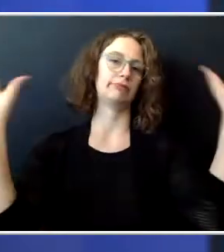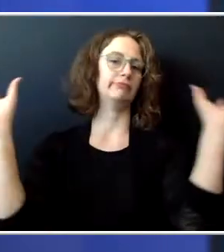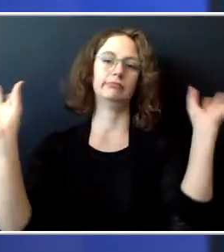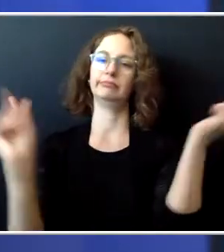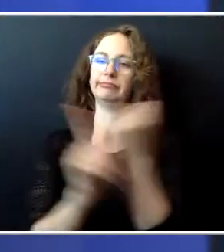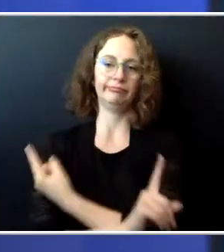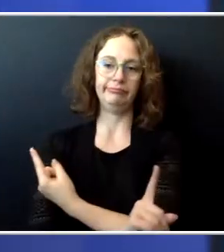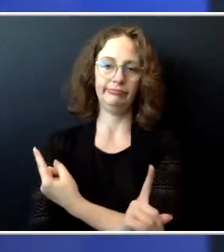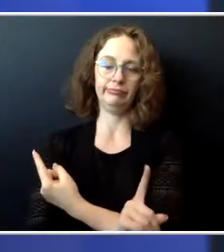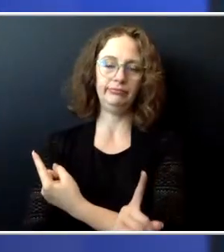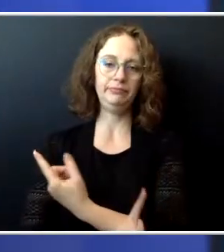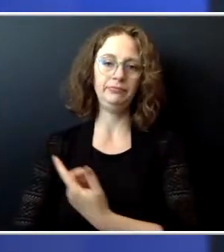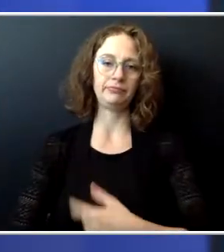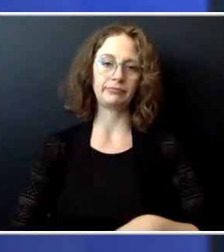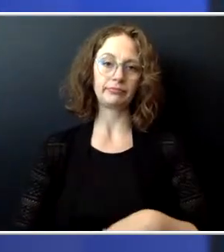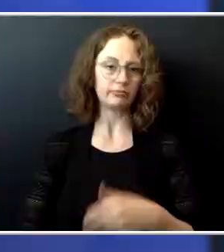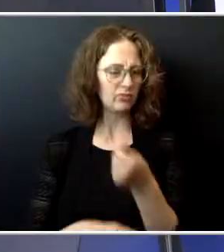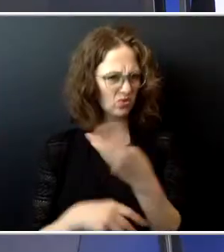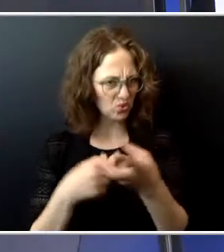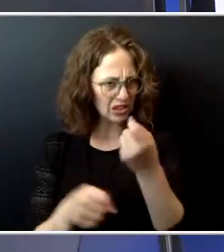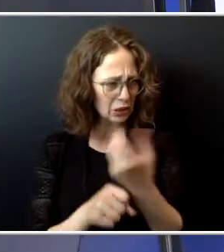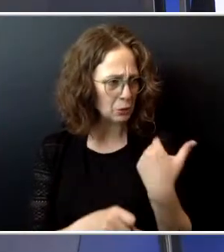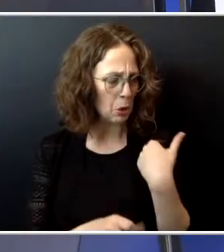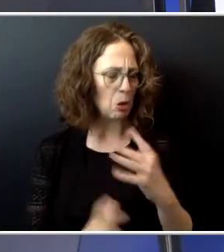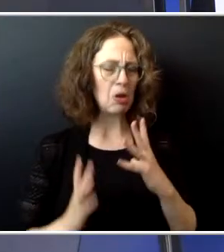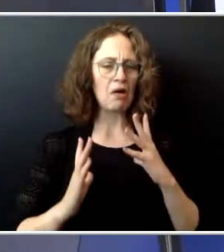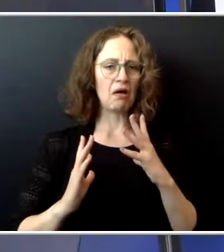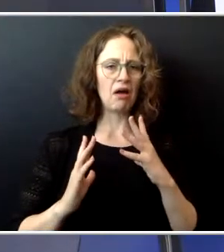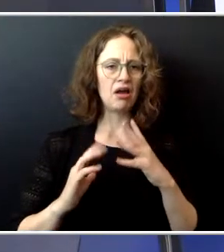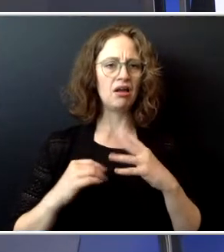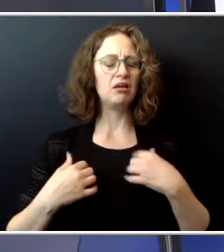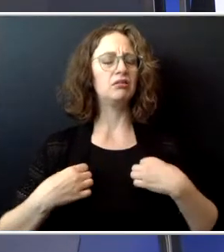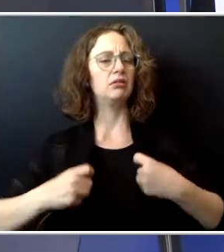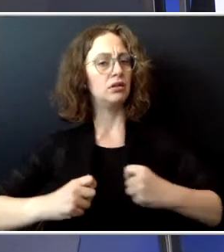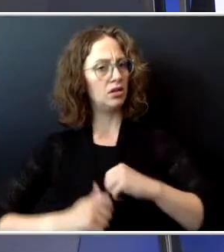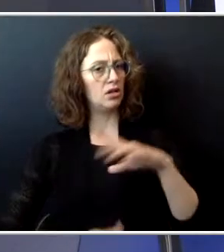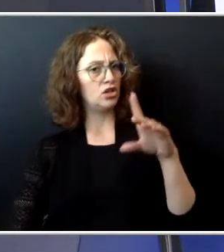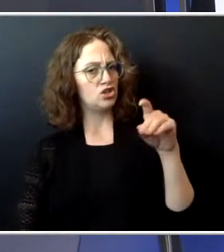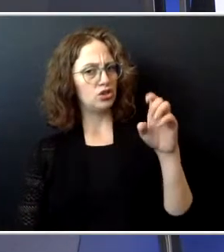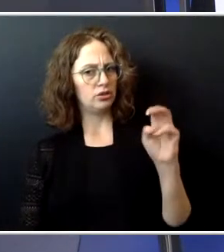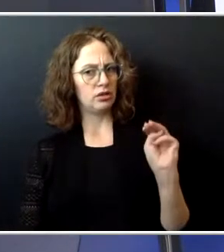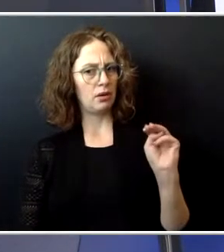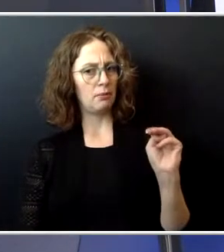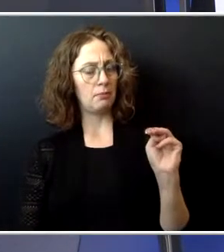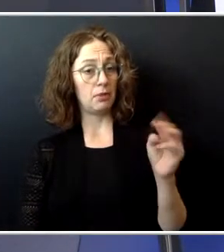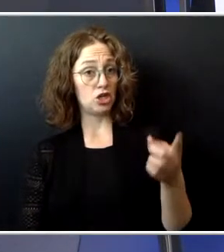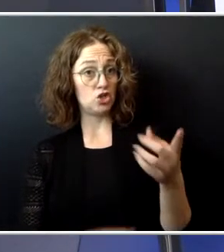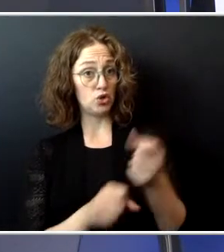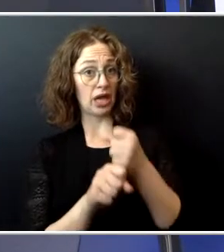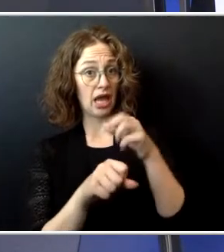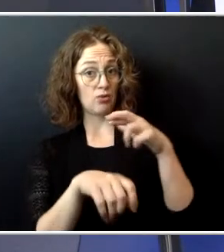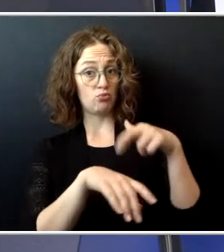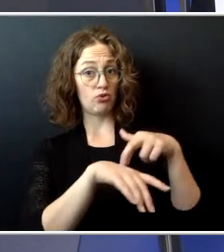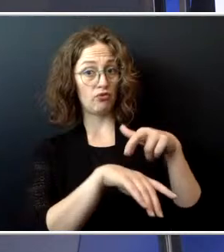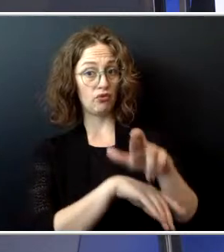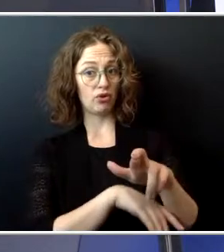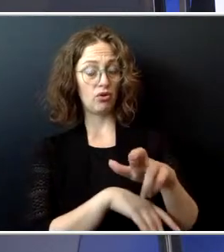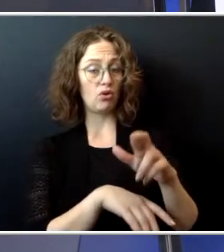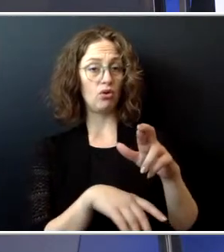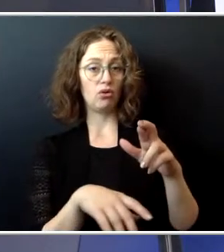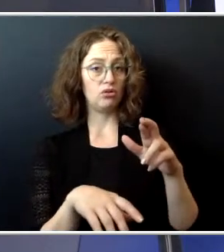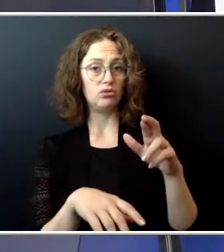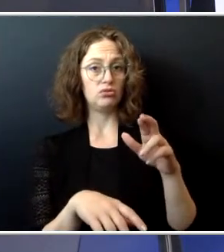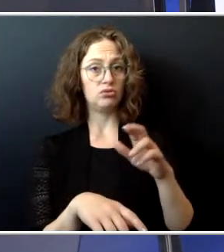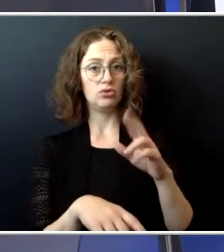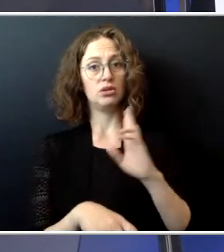fine a few years ago. So Dom, were you then referred to an endocrinologist? Talk to us about that. Were you told to, is